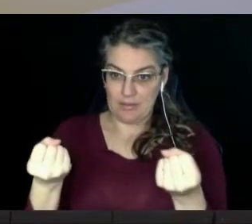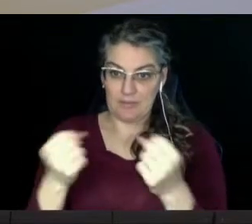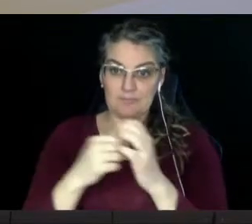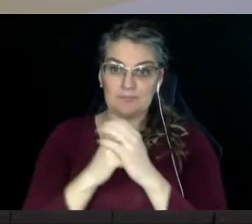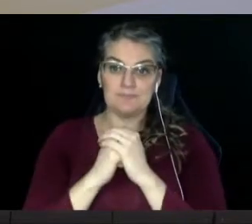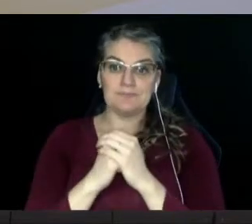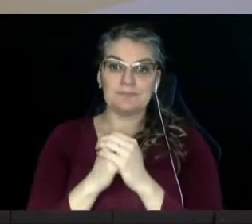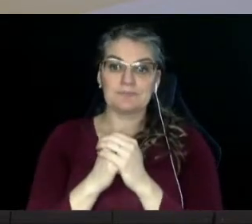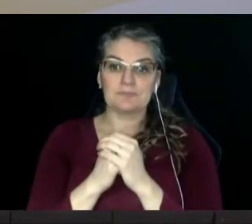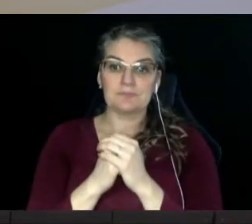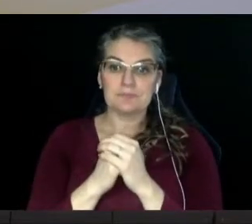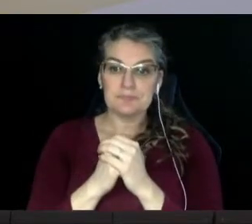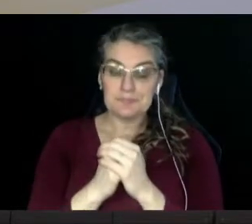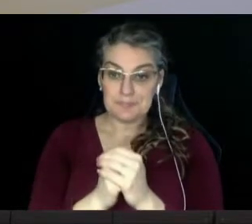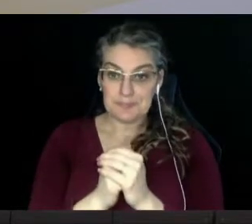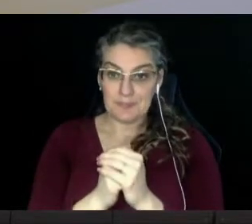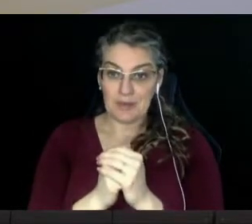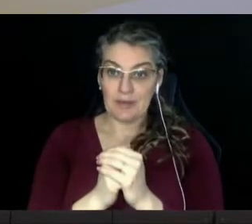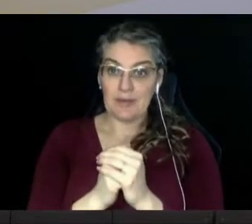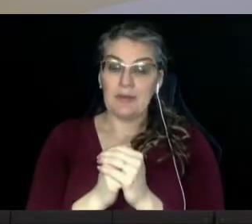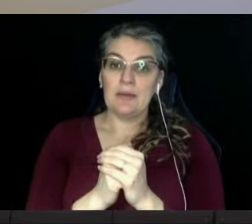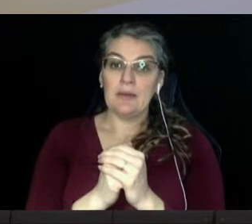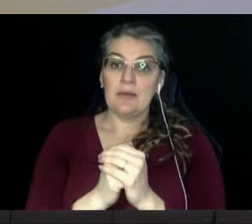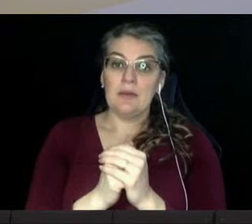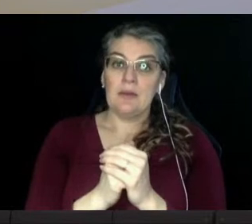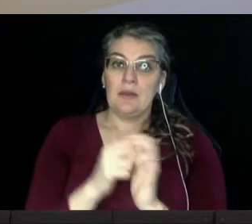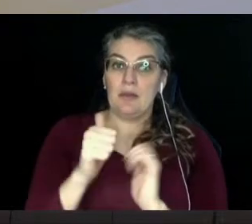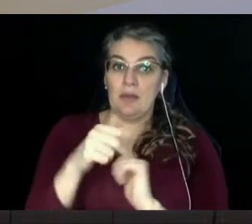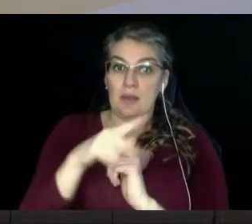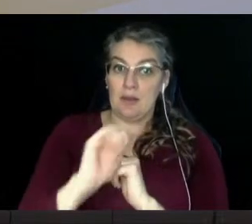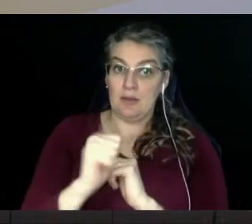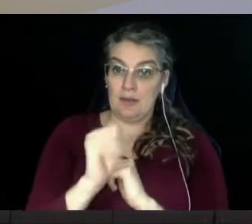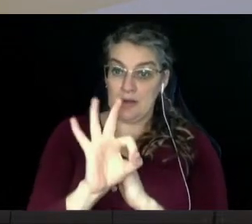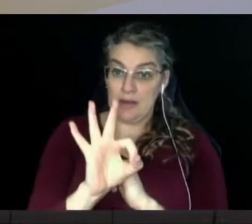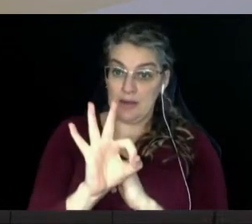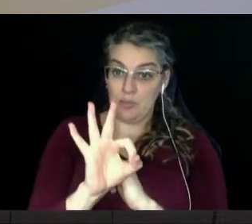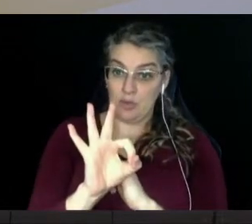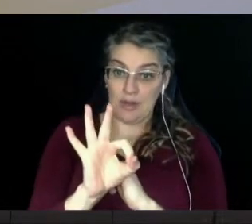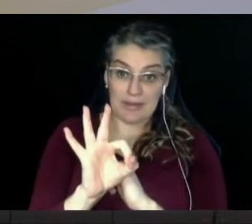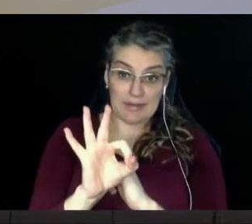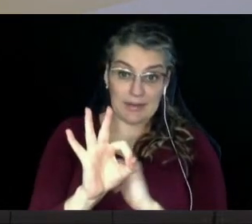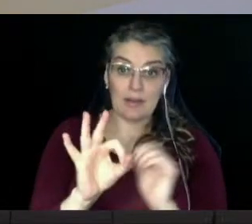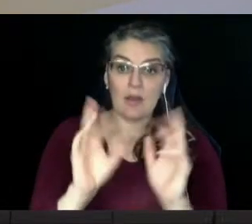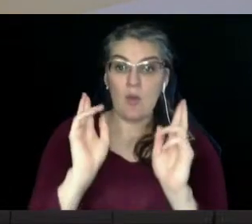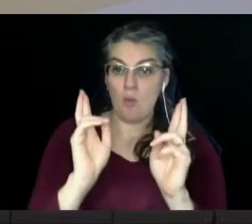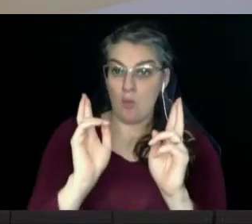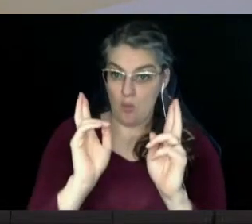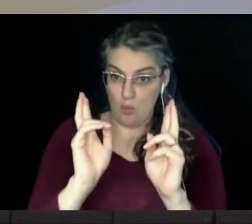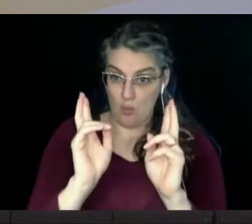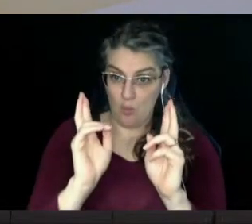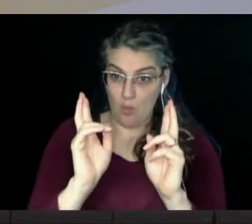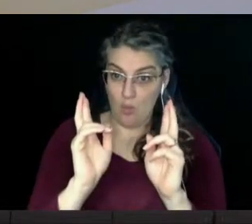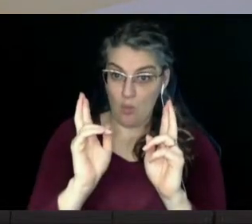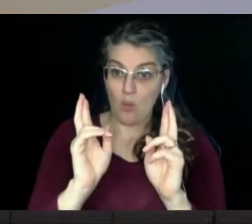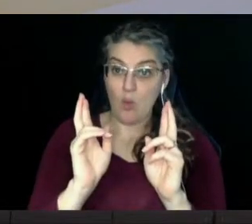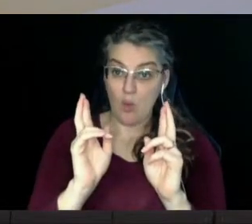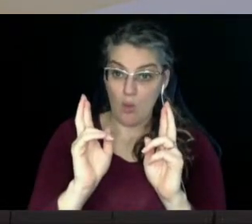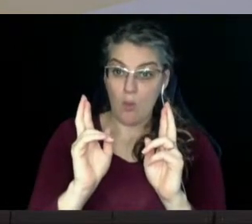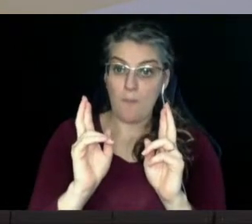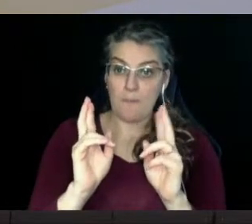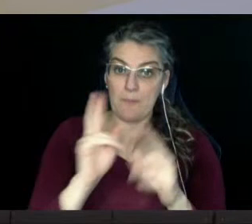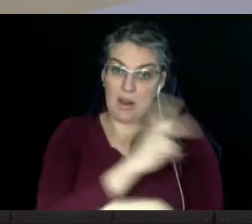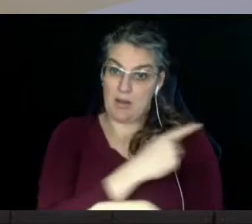Atlantic bubble, which is scheduled to reopen on April 19th. Ultimately, the decision regarding the reopening of the bubble will be made by